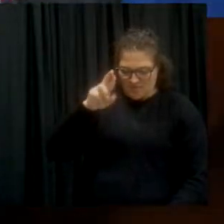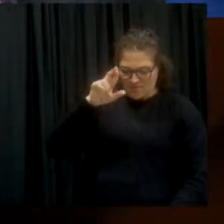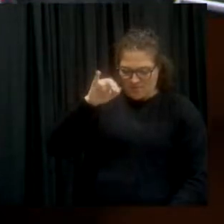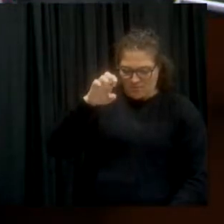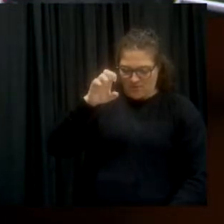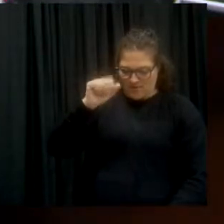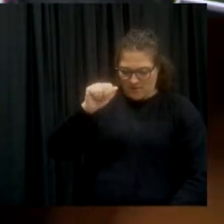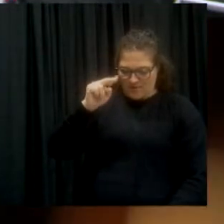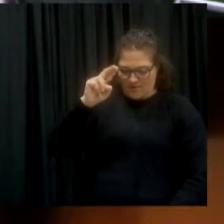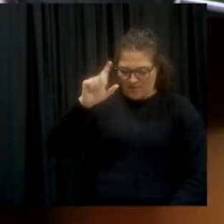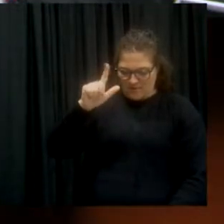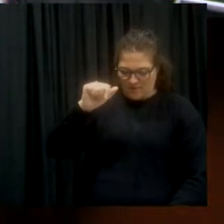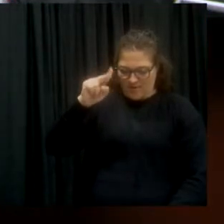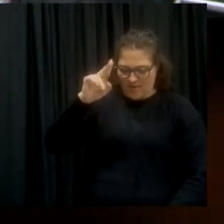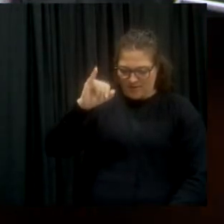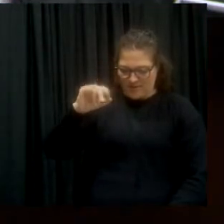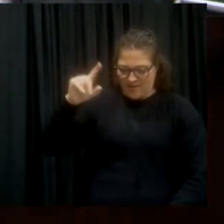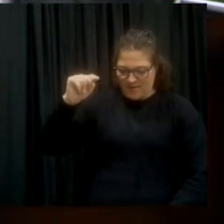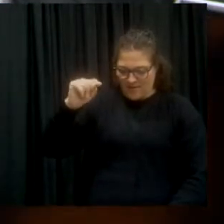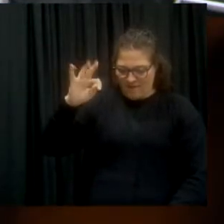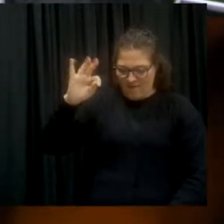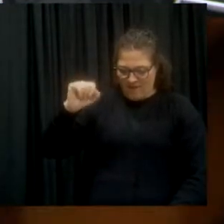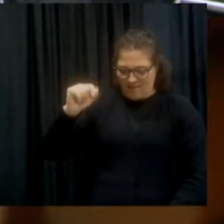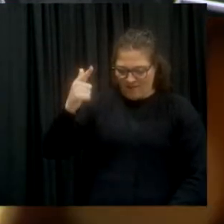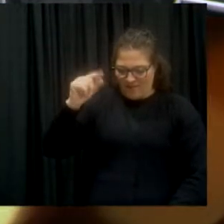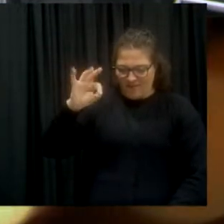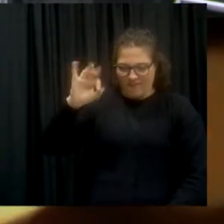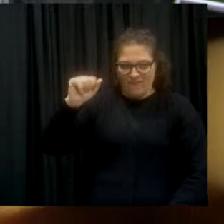Brianna Lani Fanga Banga.